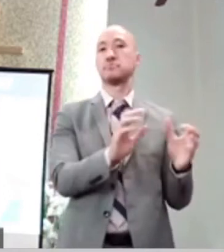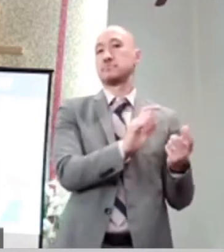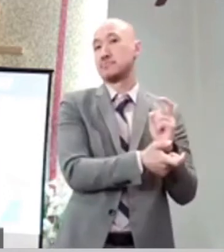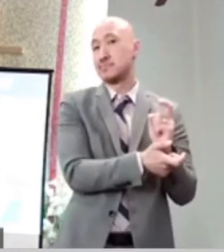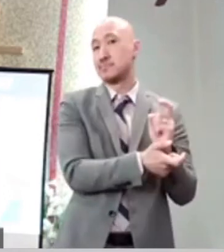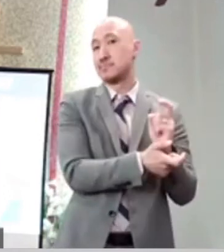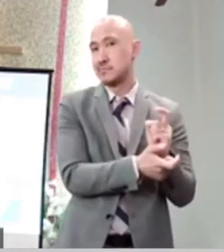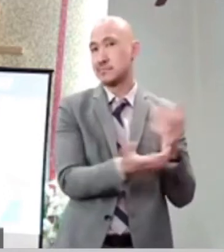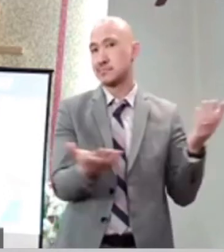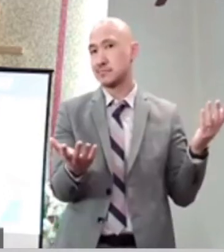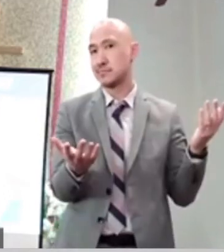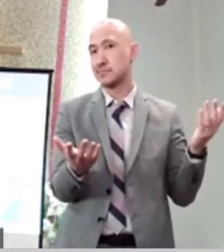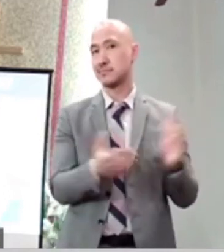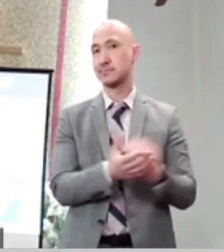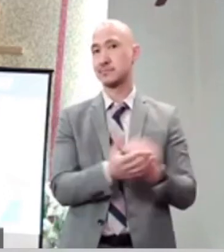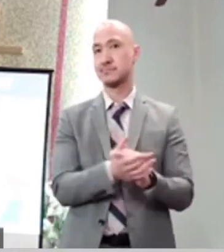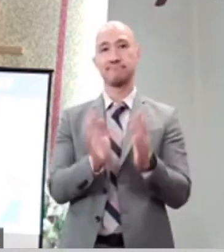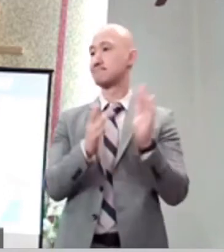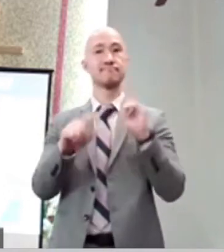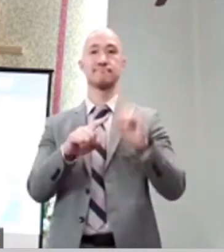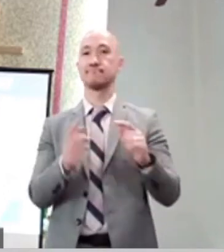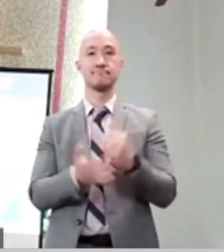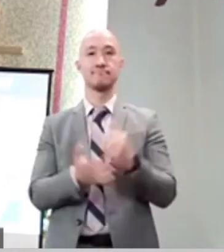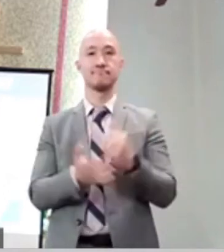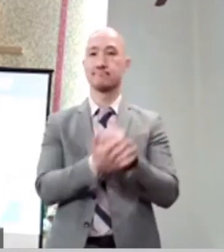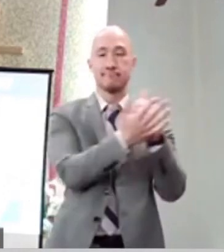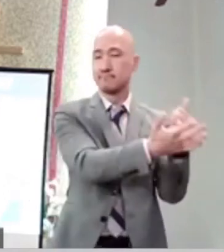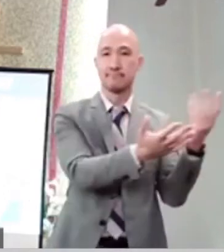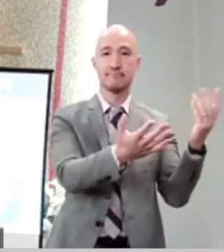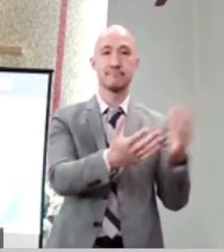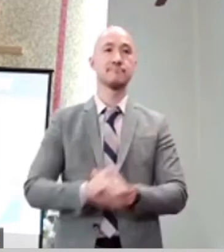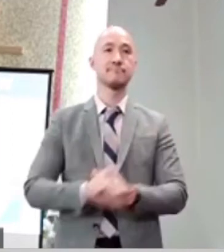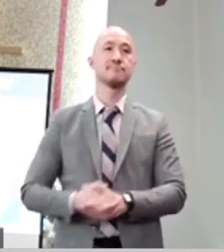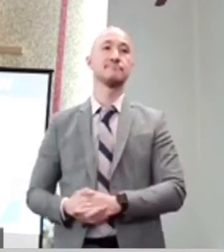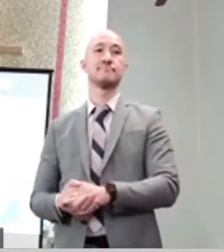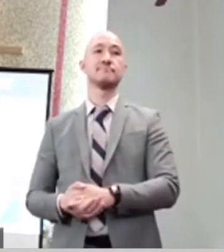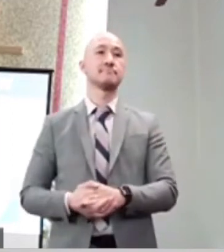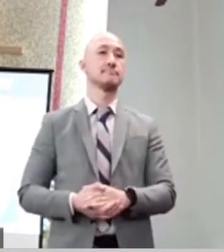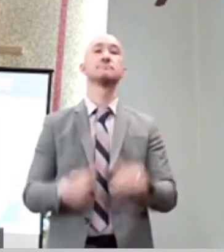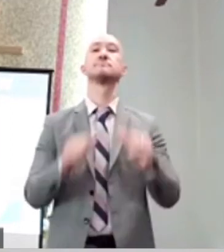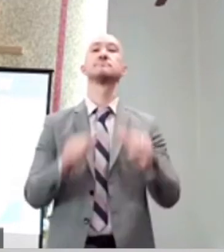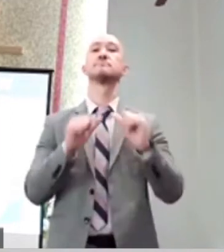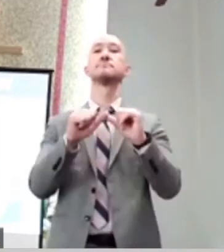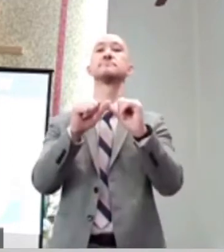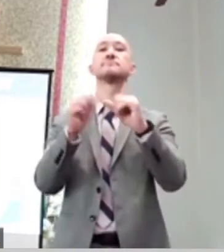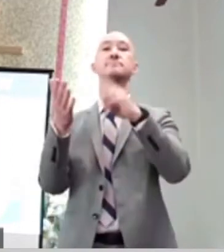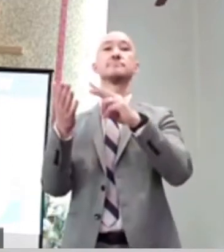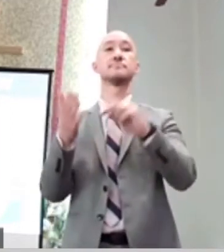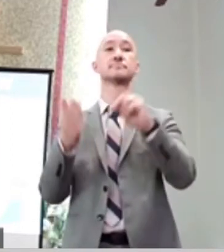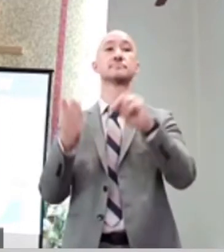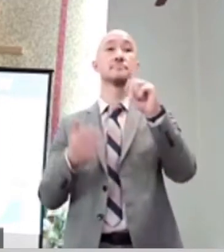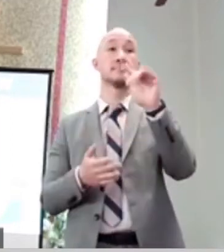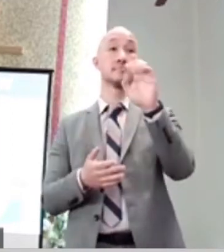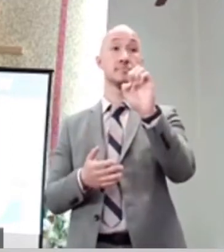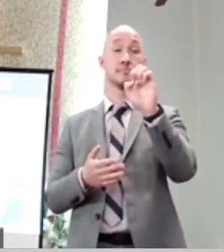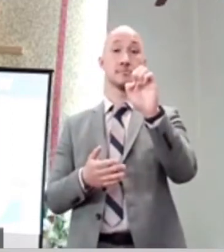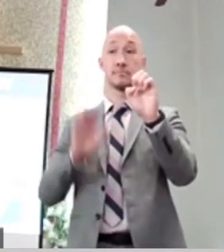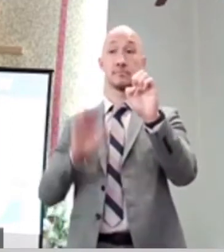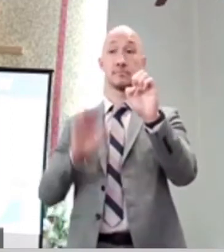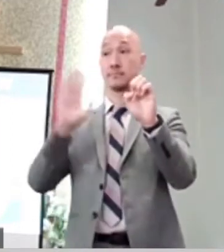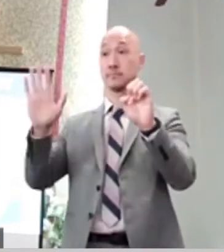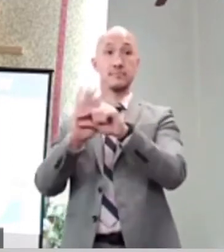disciples frequently fast and say prayers, and so do the disciples of the Pharisees. But your disciples just